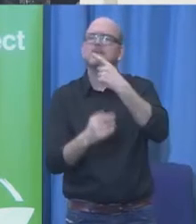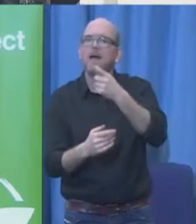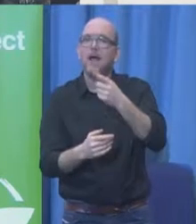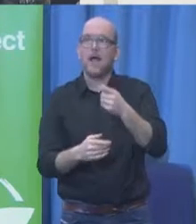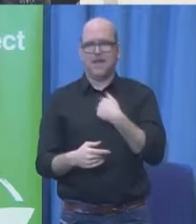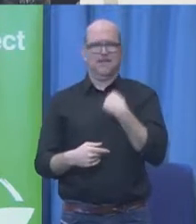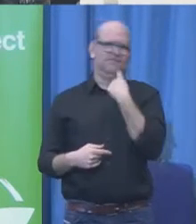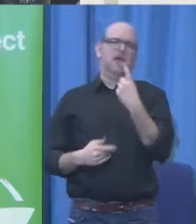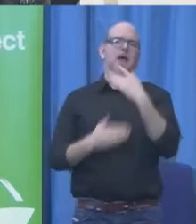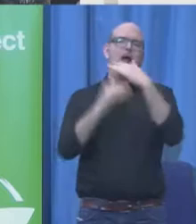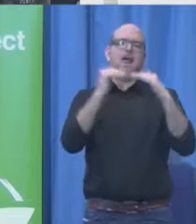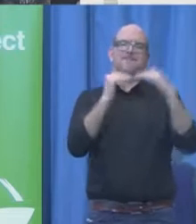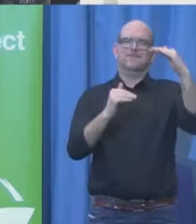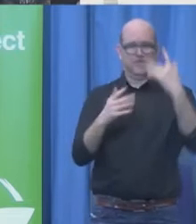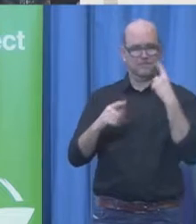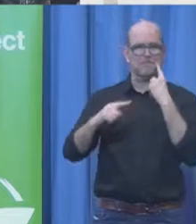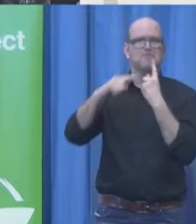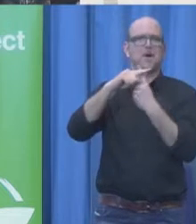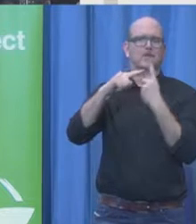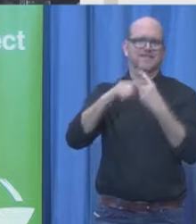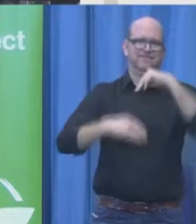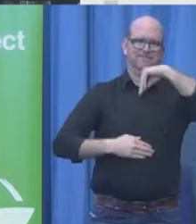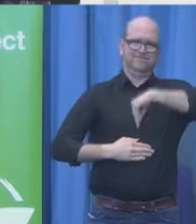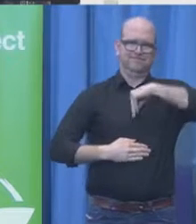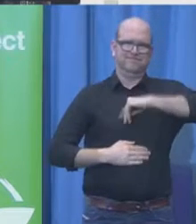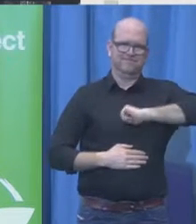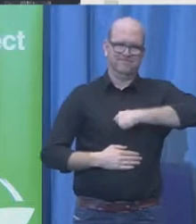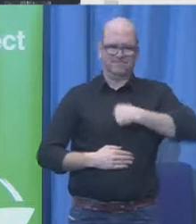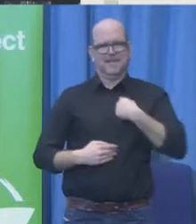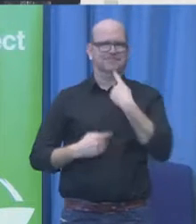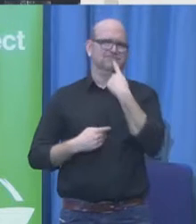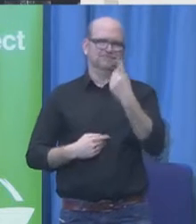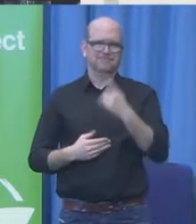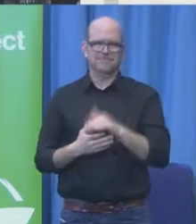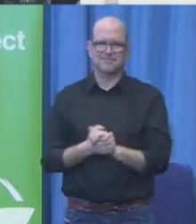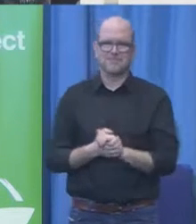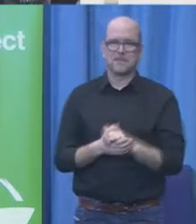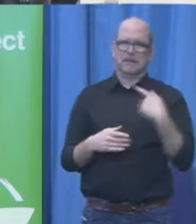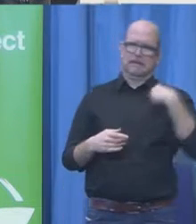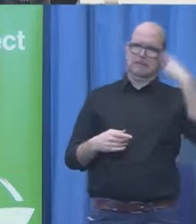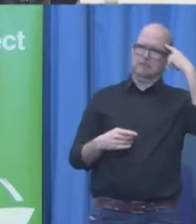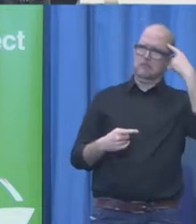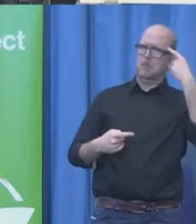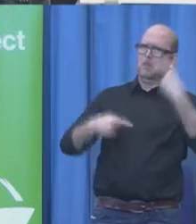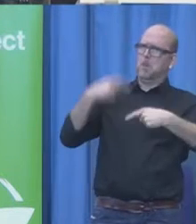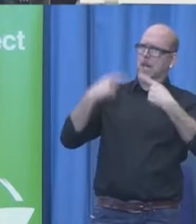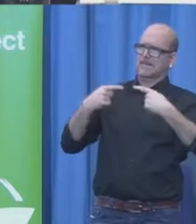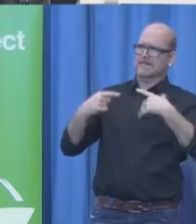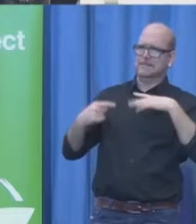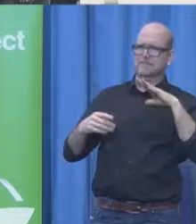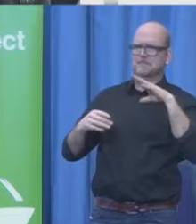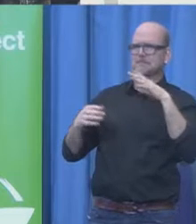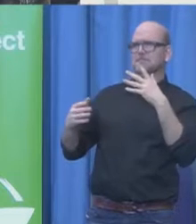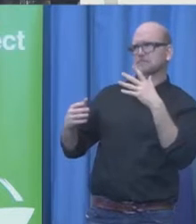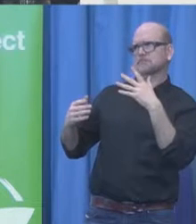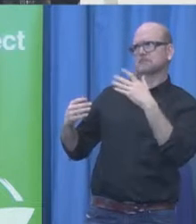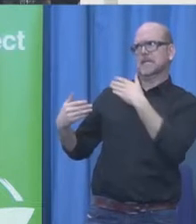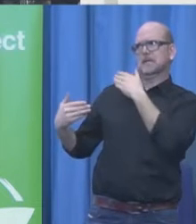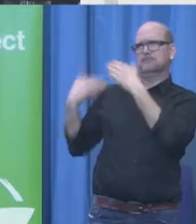what drives me politically. And, you know, I believe I have a significant responsibility in Ireland to be a role